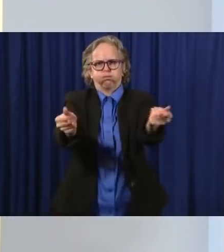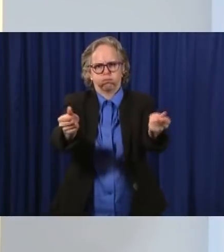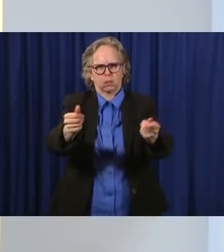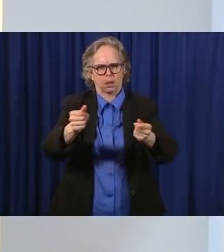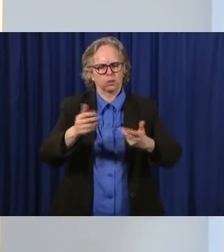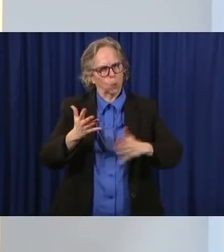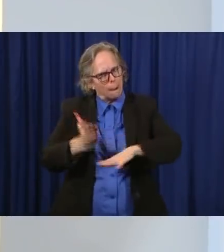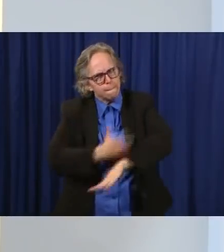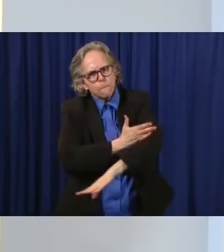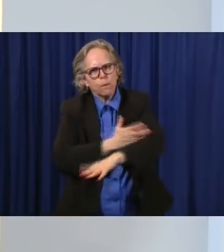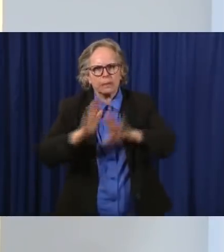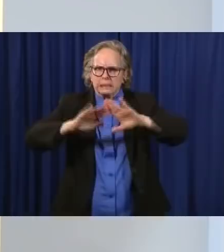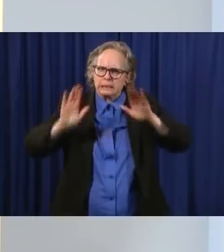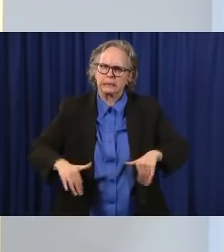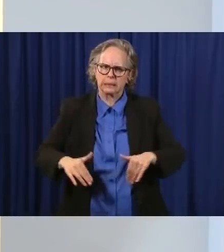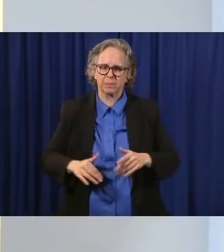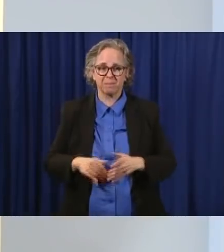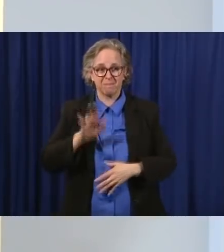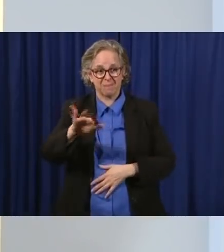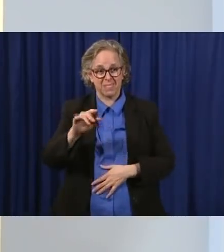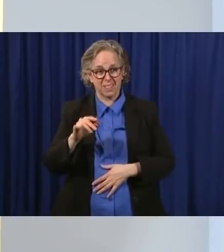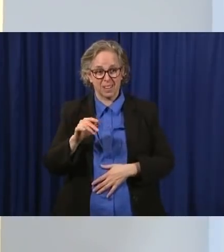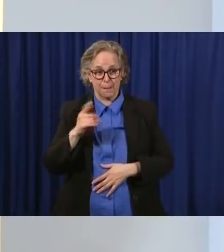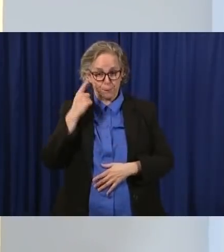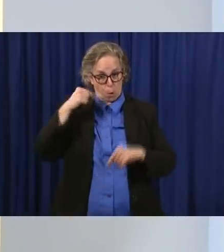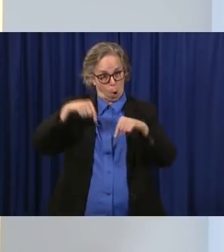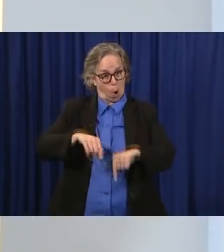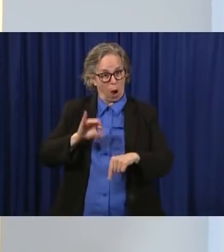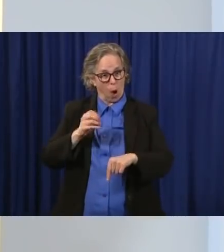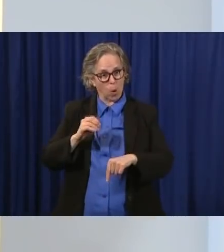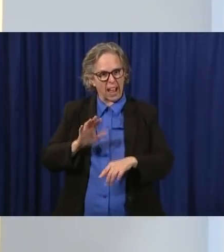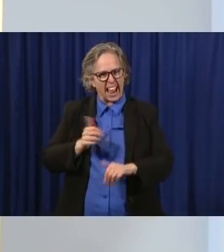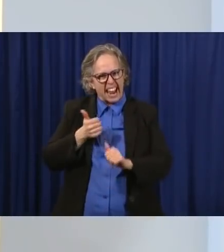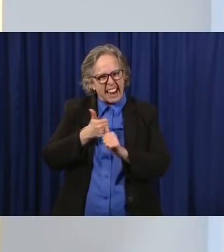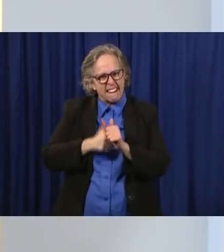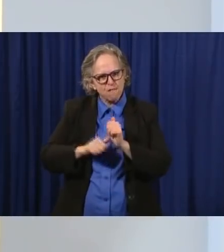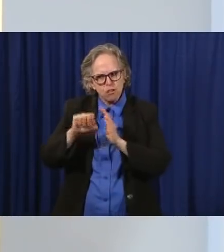unique to Ohio. Everybody in every state's facing this, but our system